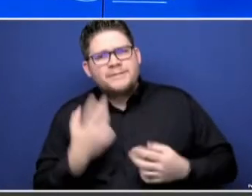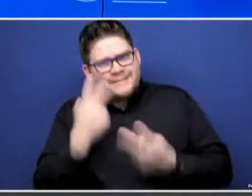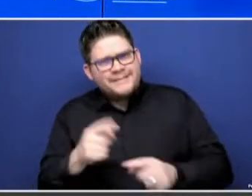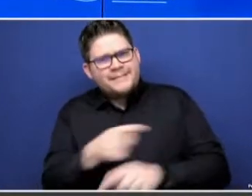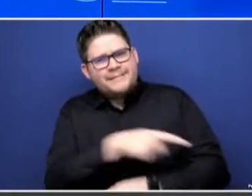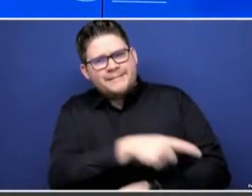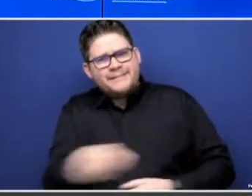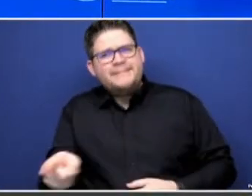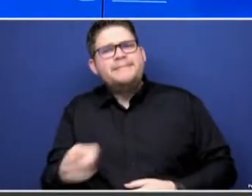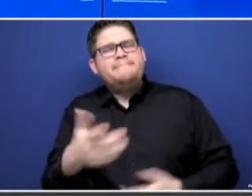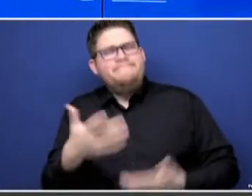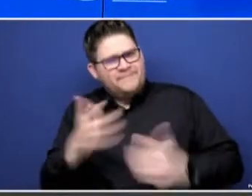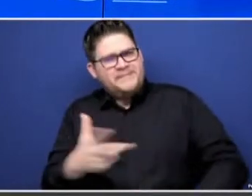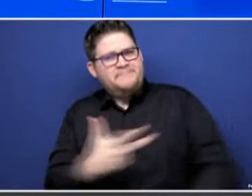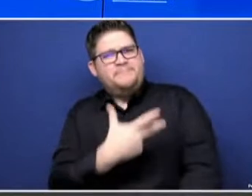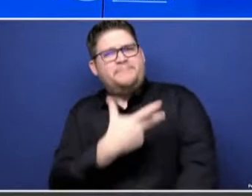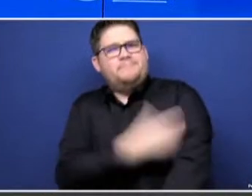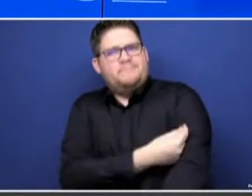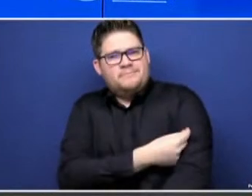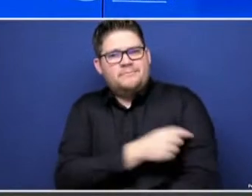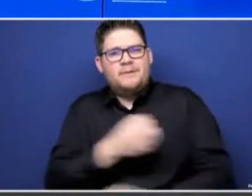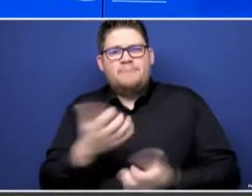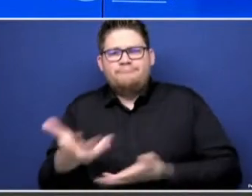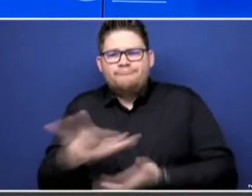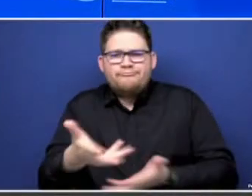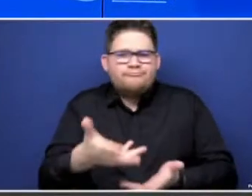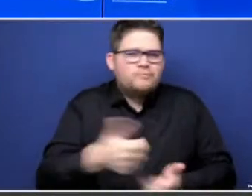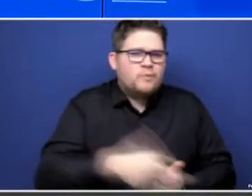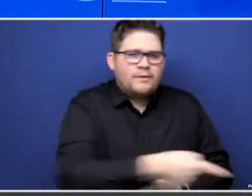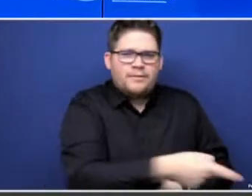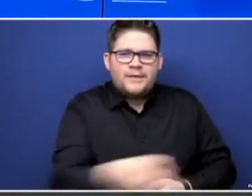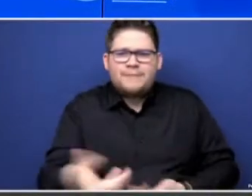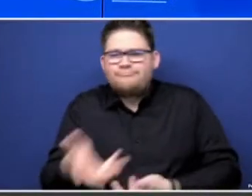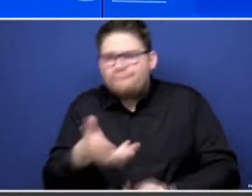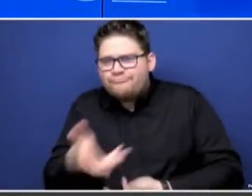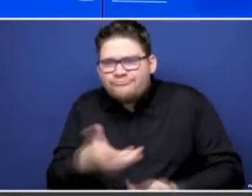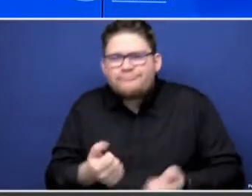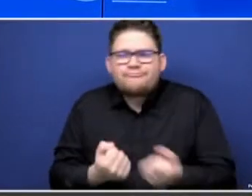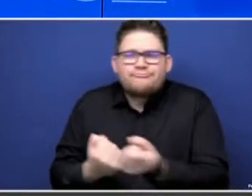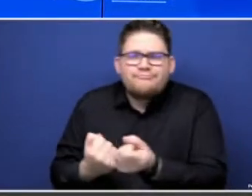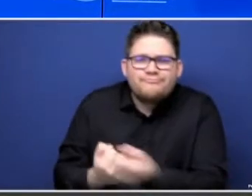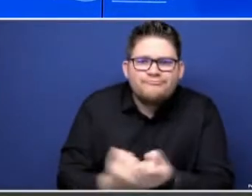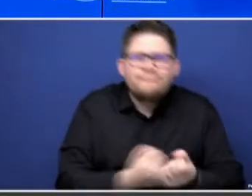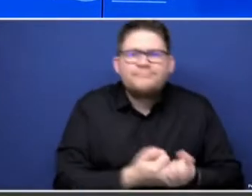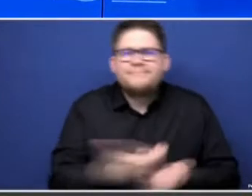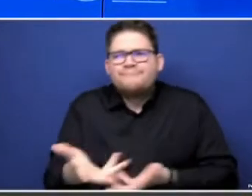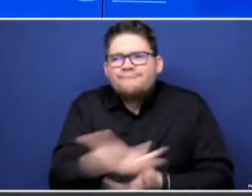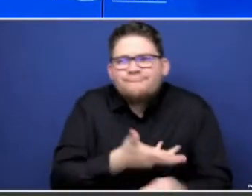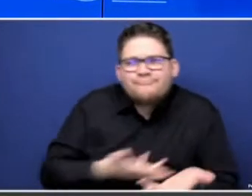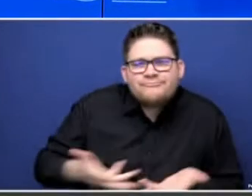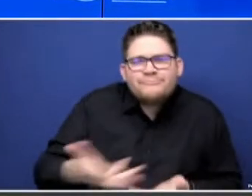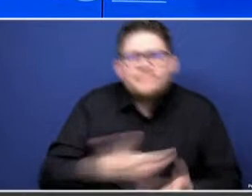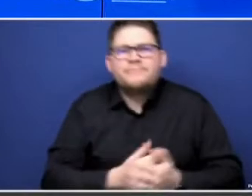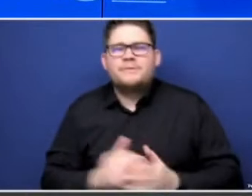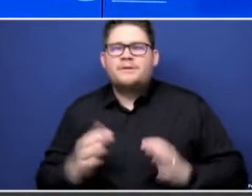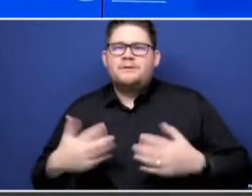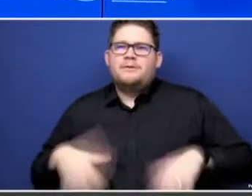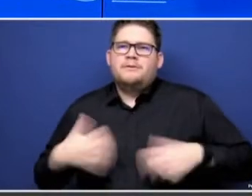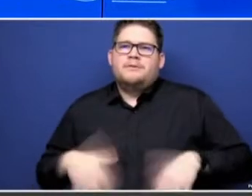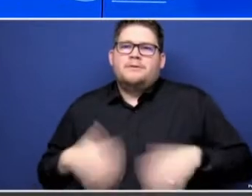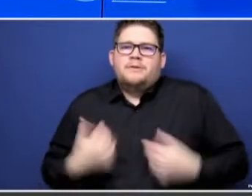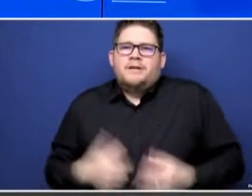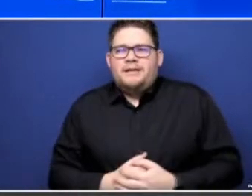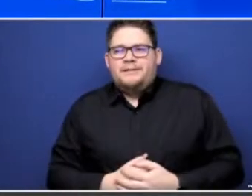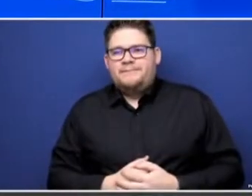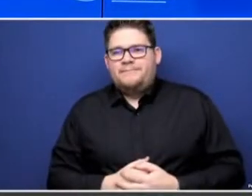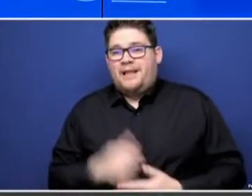on Baljinder Sandhu, who works with WestJet, and I want her to know that there's just a few people